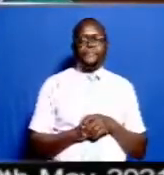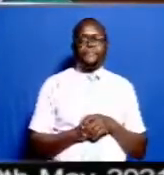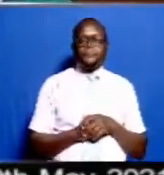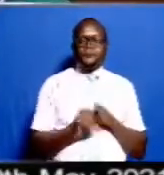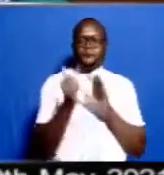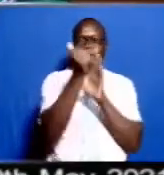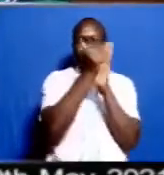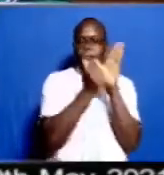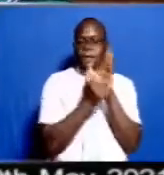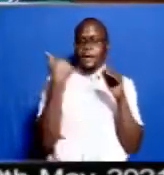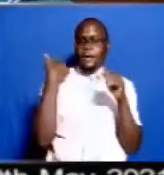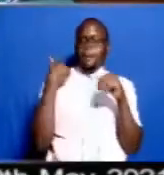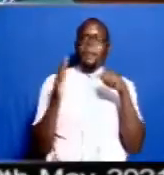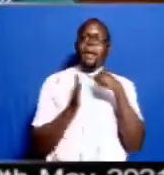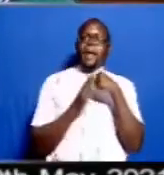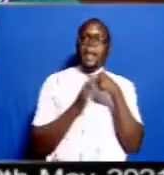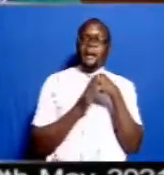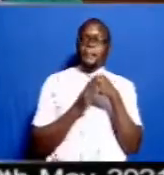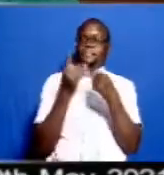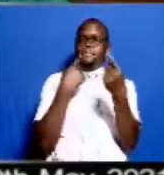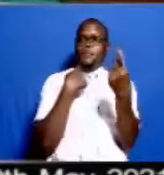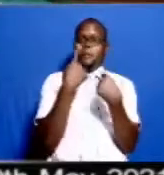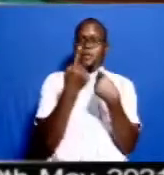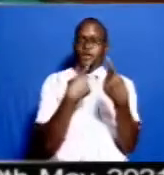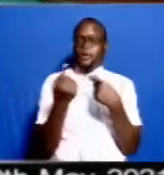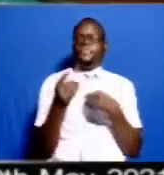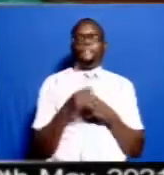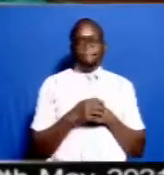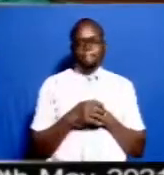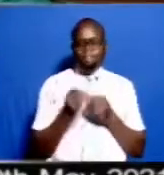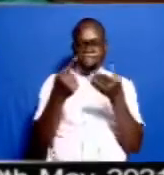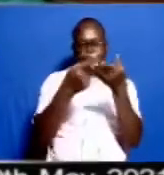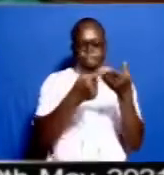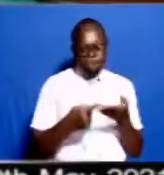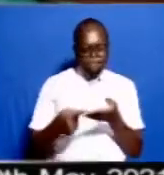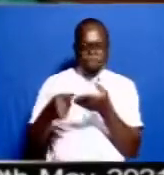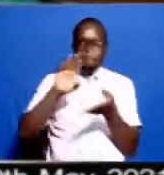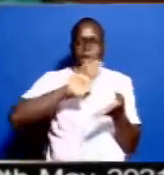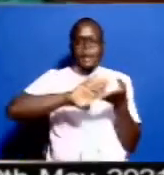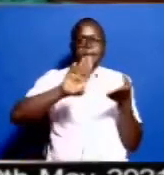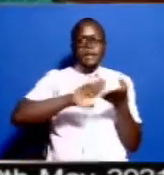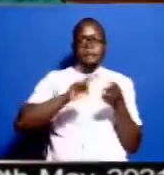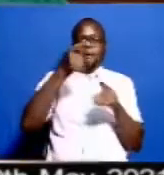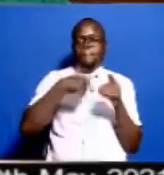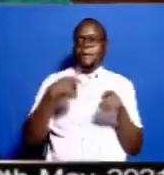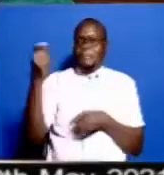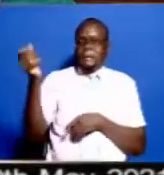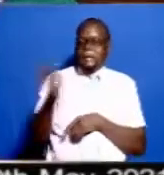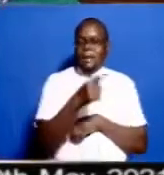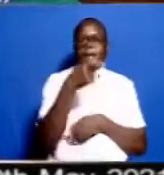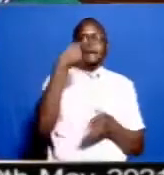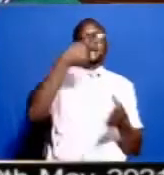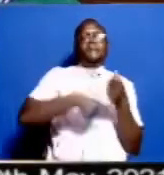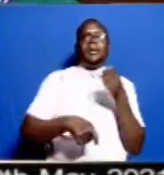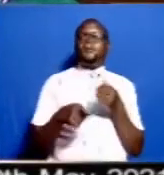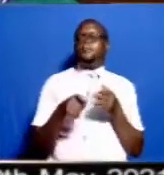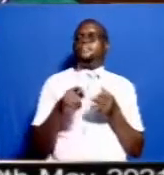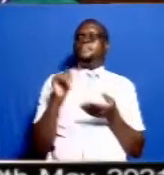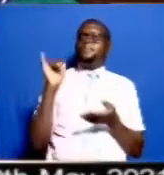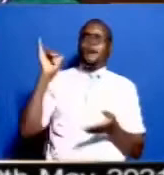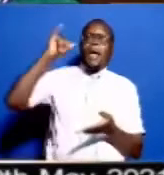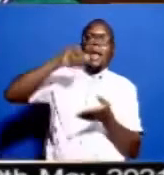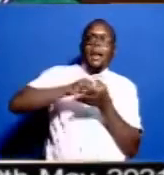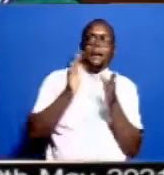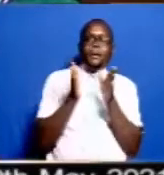Order number 9, motion. Consideration of exemption from income tax for airlines with